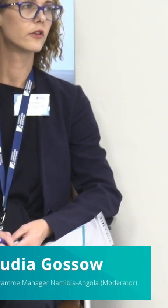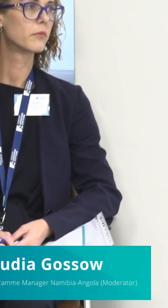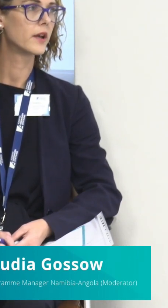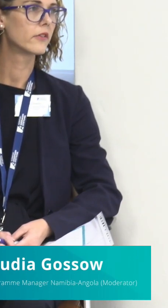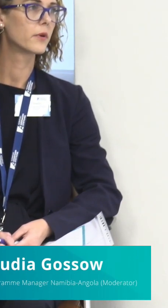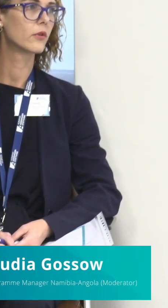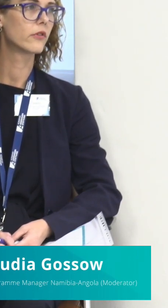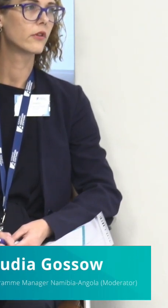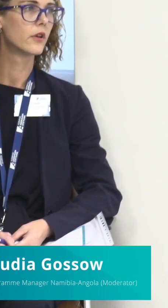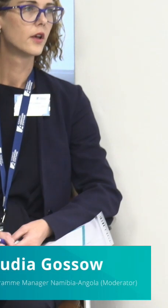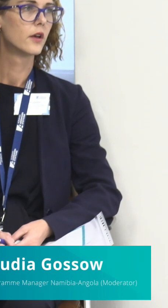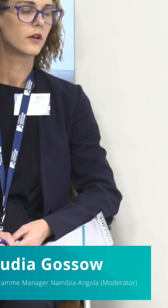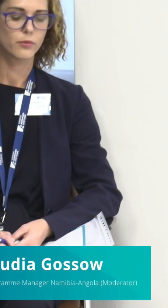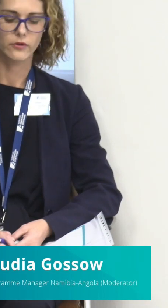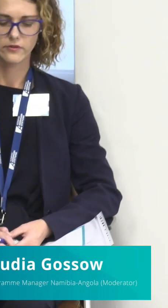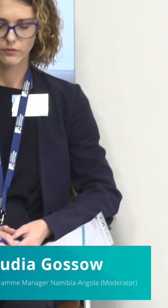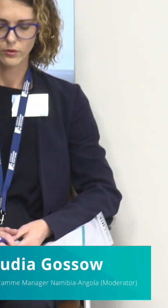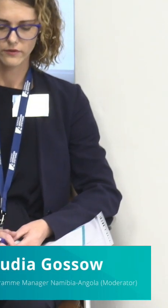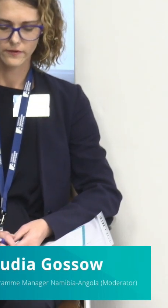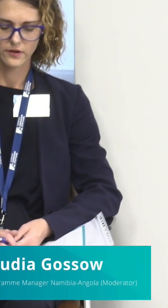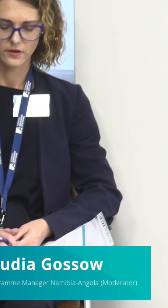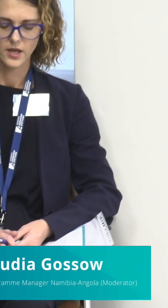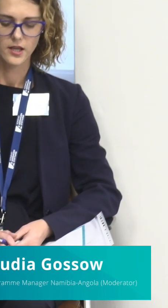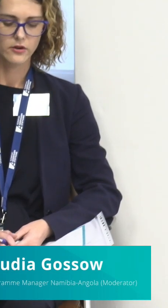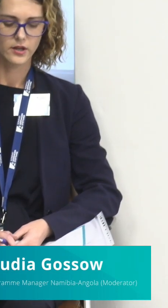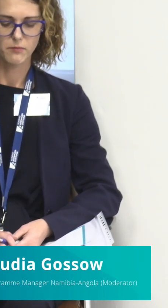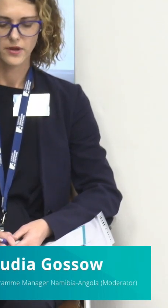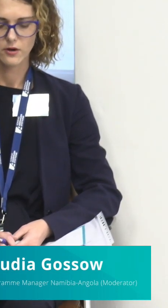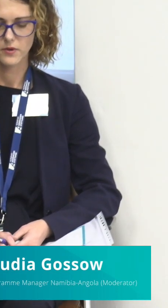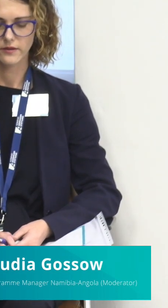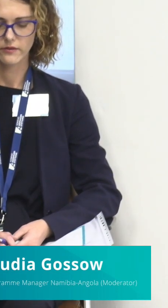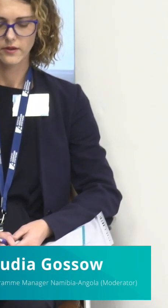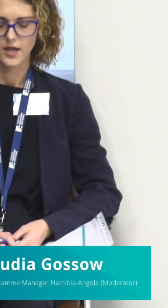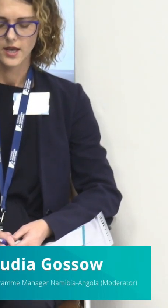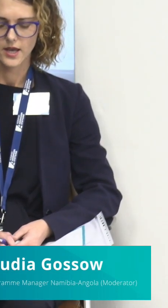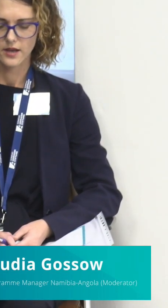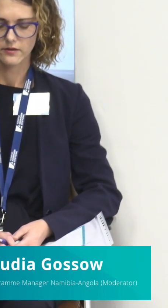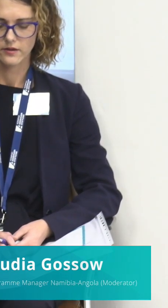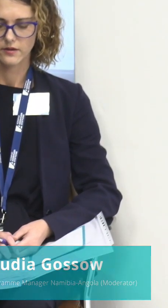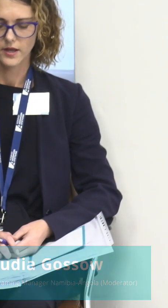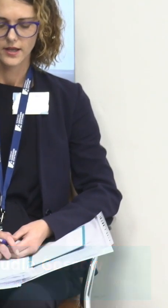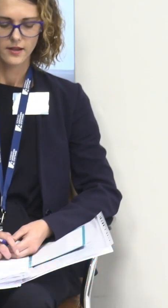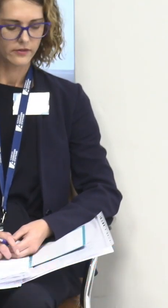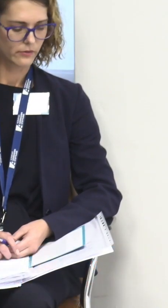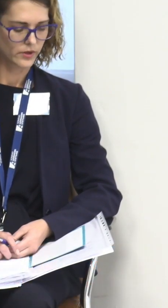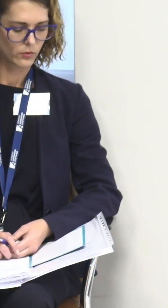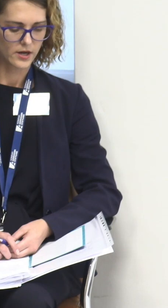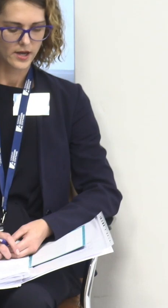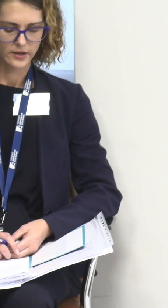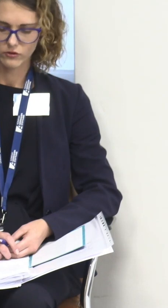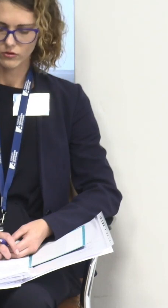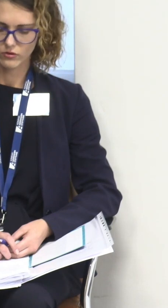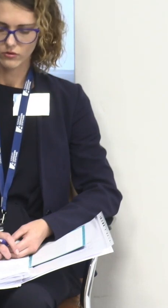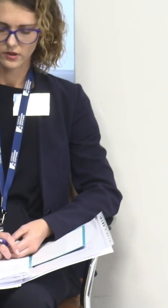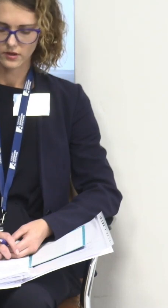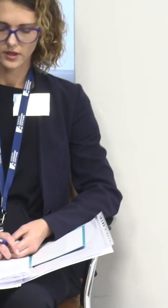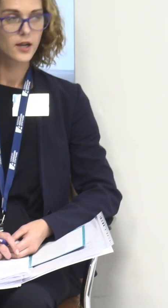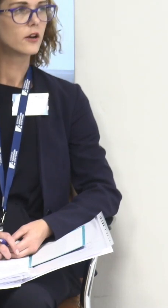our debates, but also persons with hearing impairments. And yes, we would like